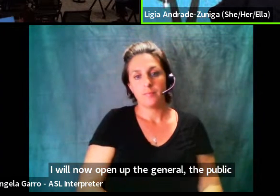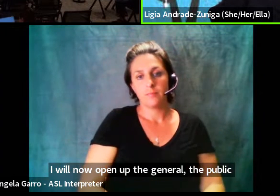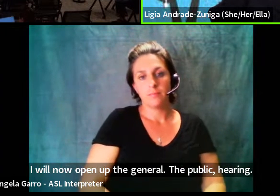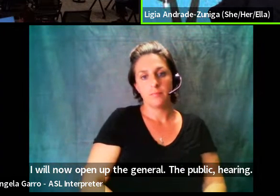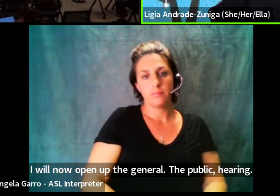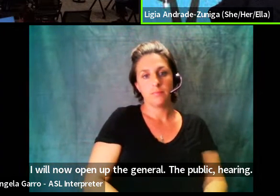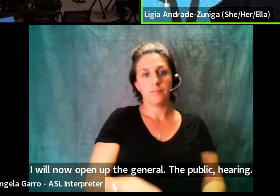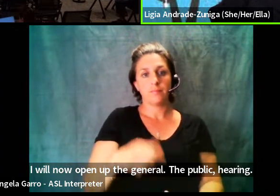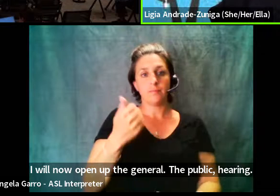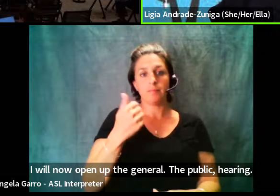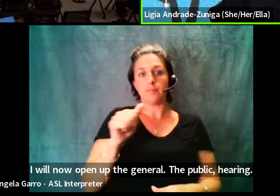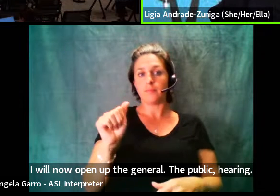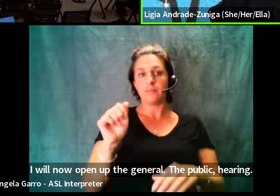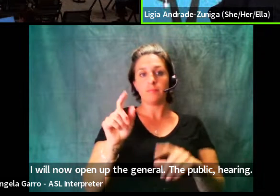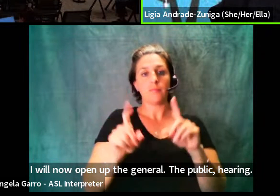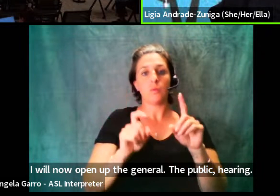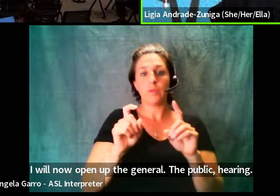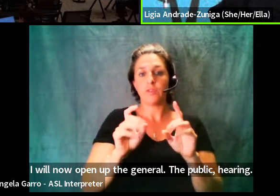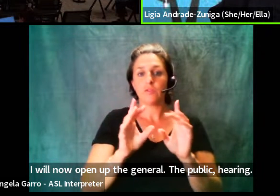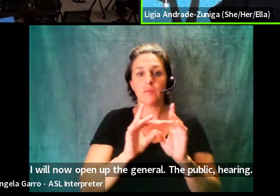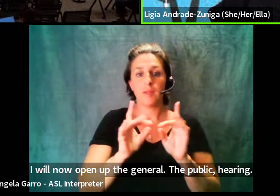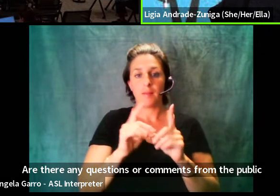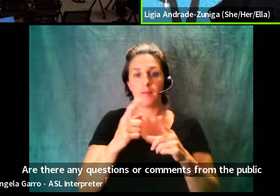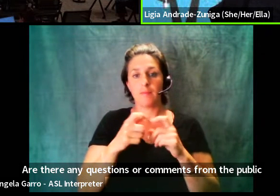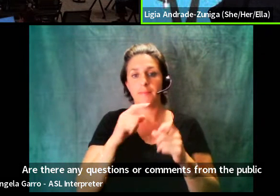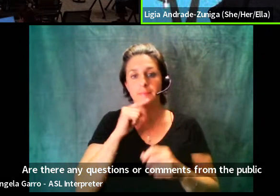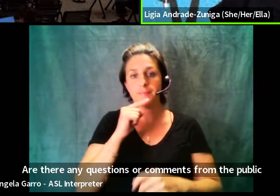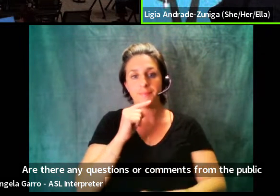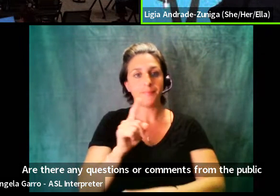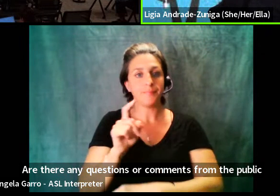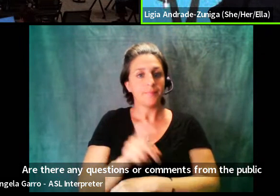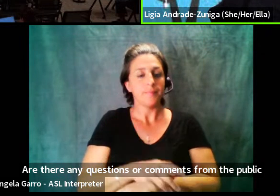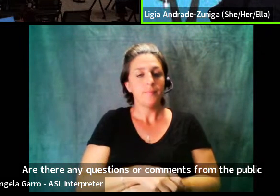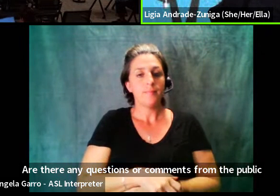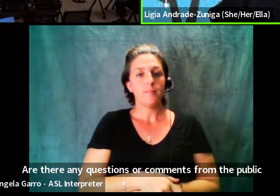Are there any questions or comments from the public?